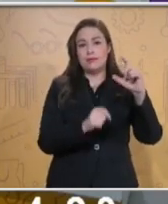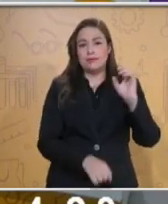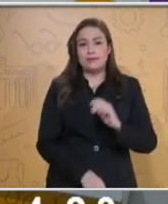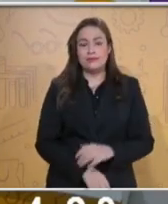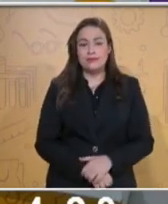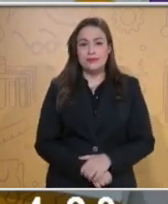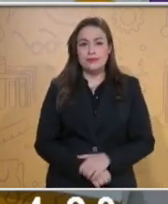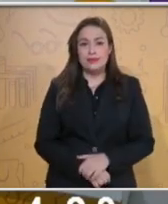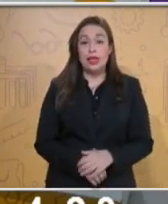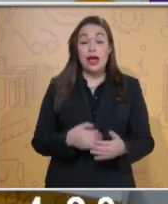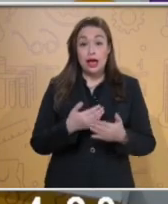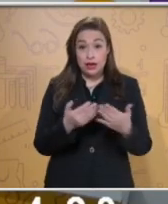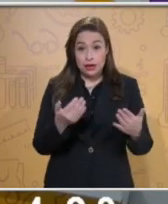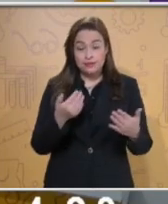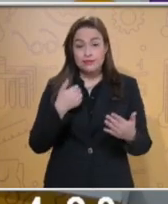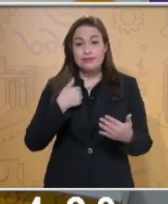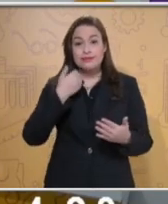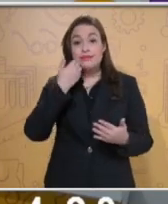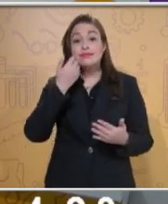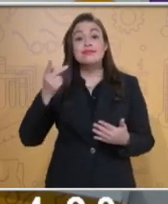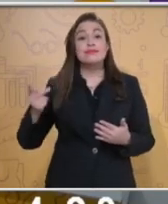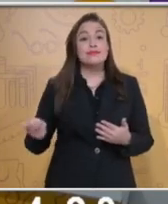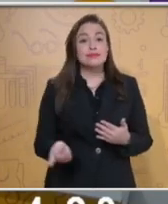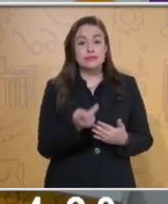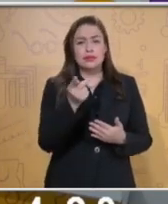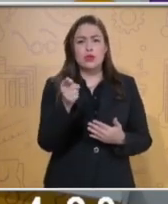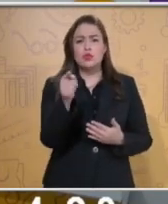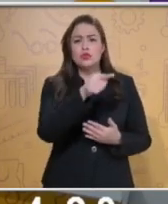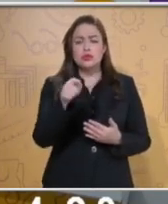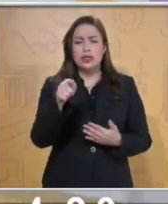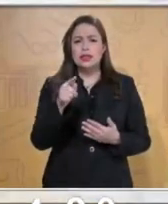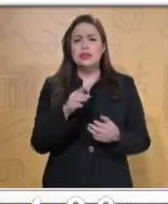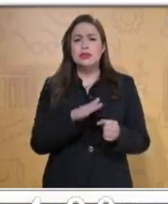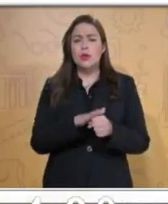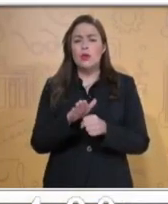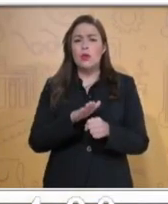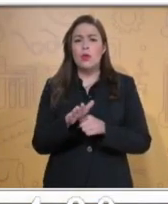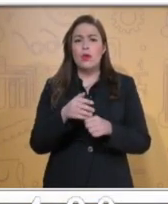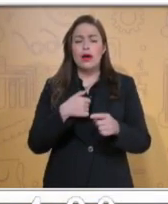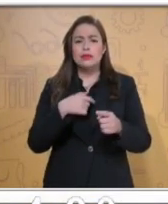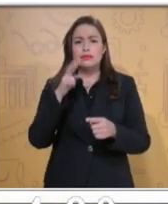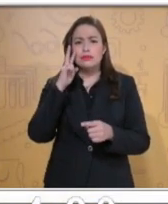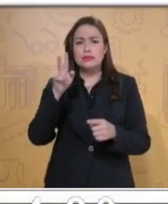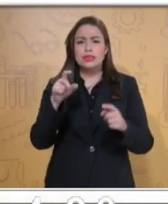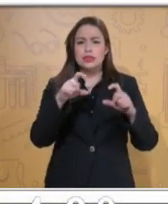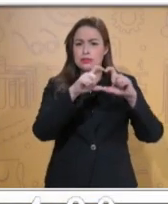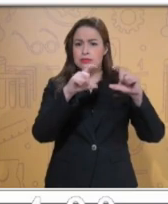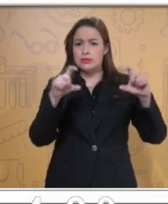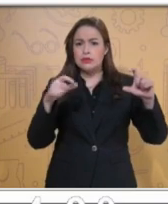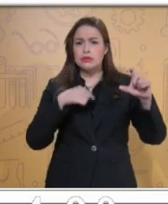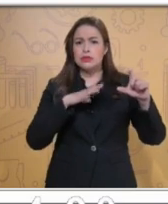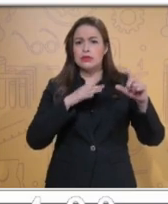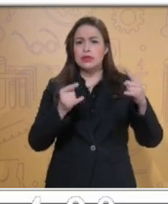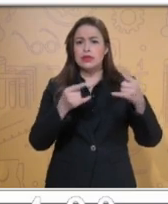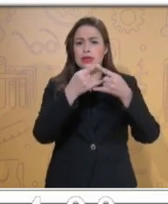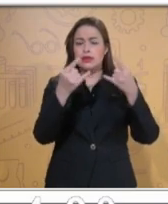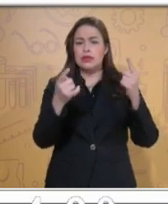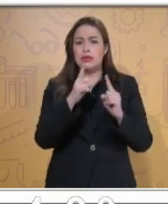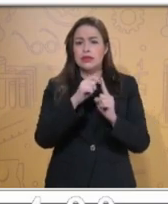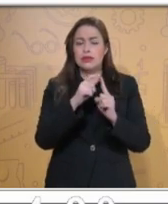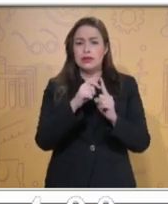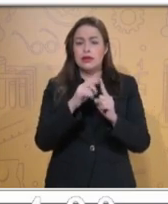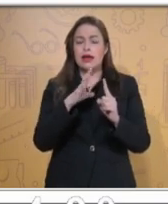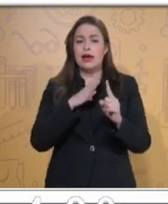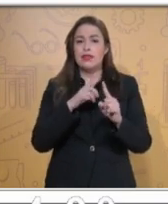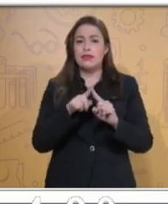Now, I want to ask you, why comics can be an educational tool? We have different reasons. Pay attention to